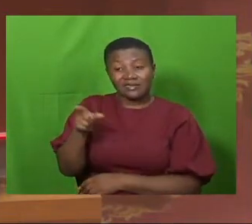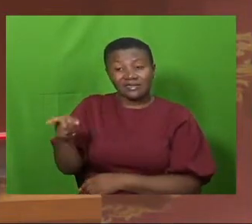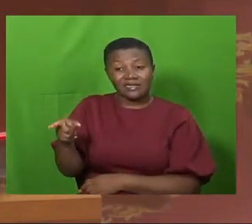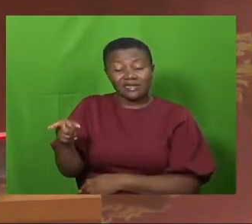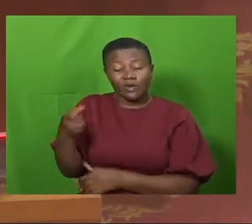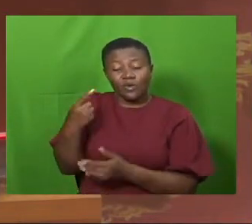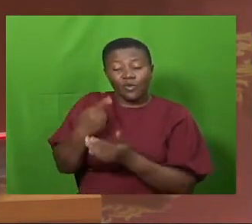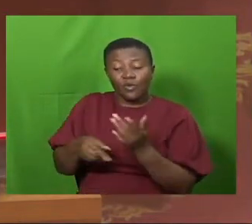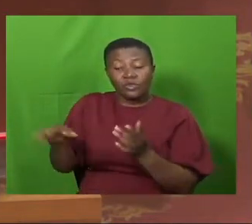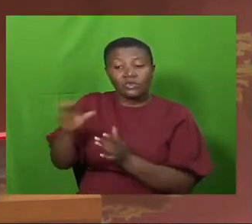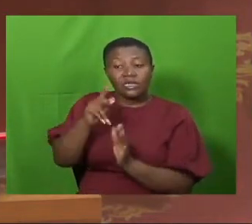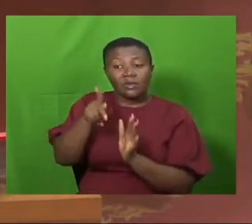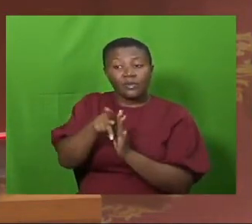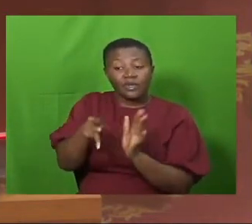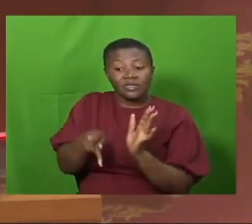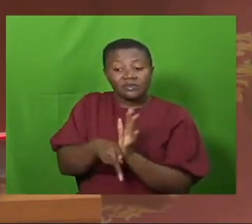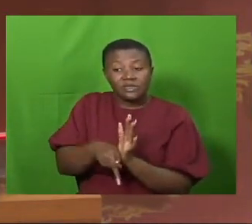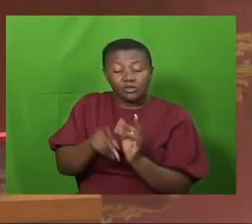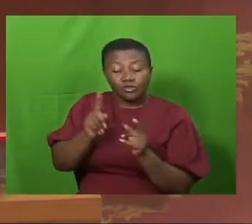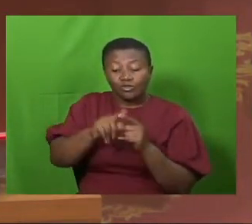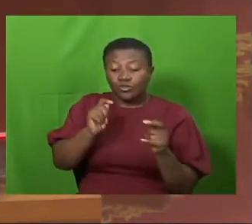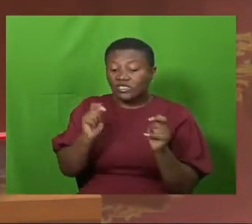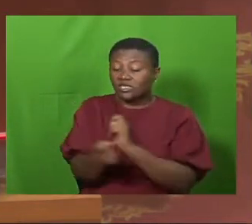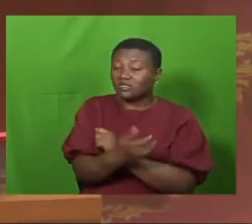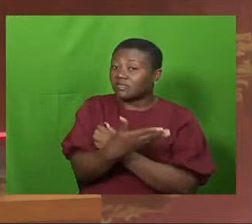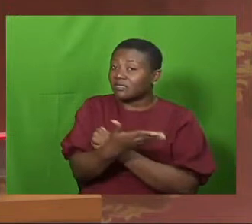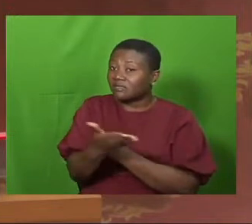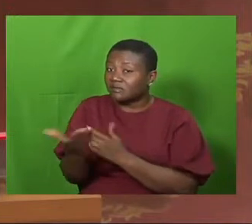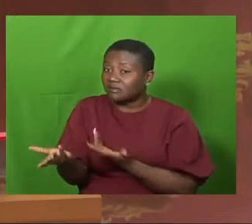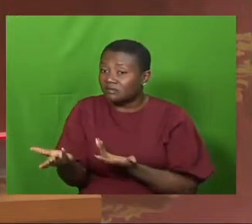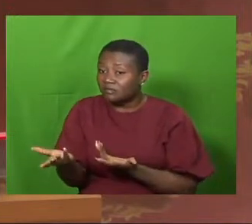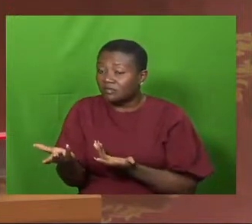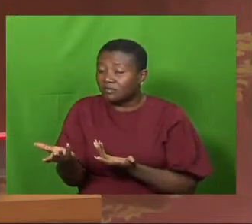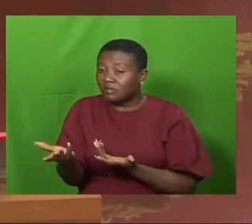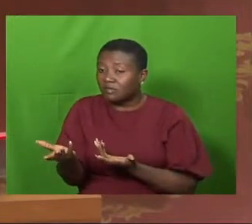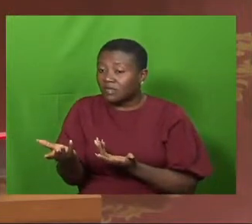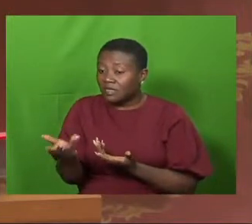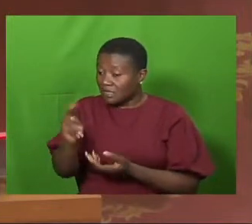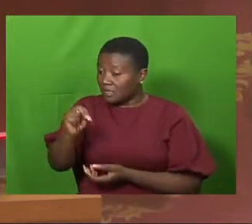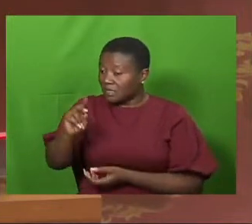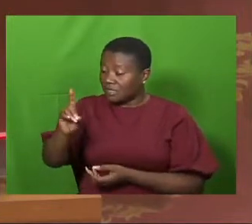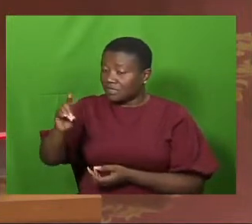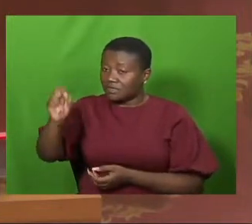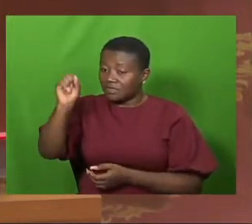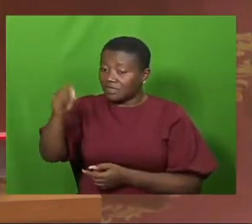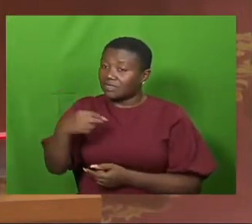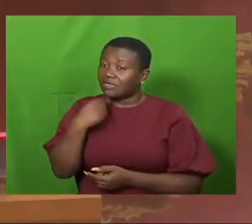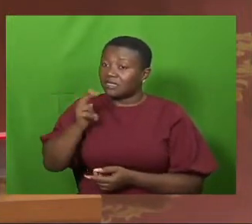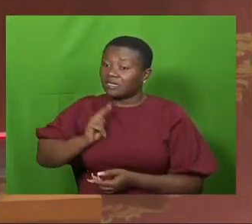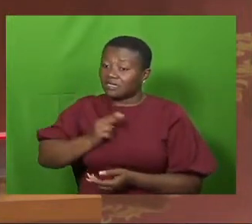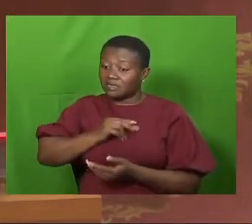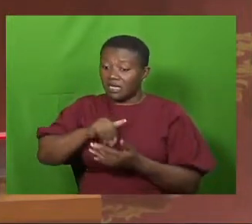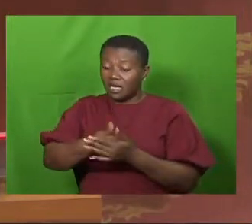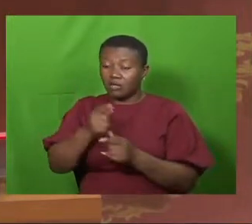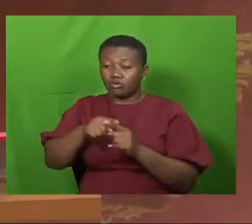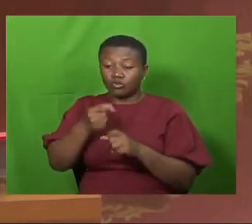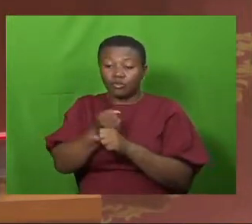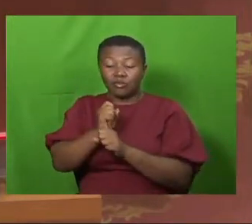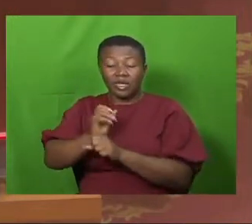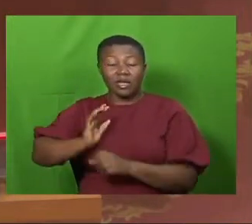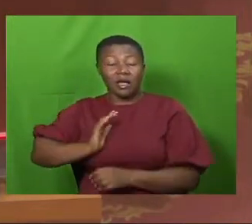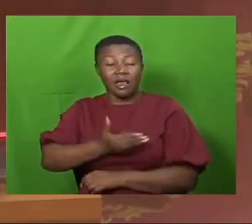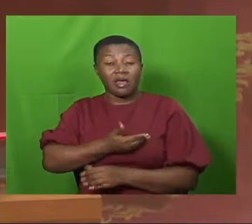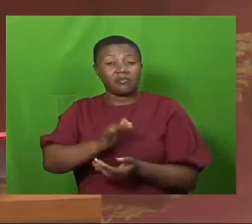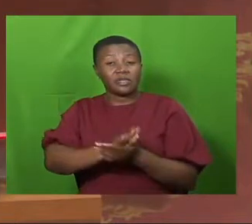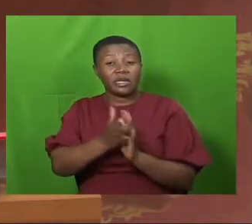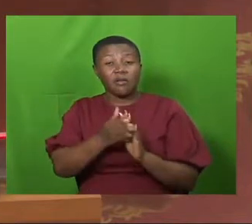alternative? Have they been able to tell us what they are going to do to make lives better? But, Mr.